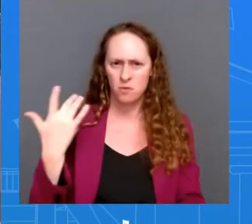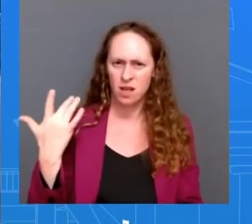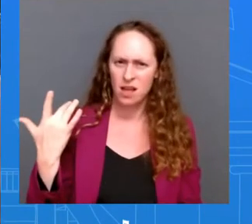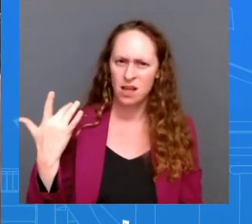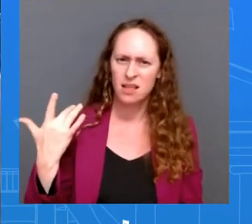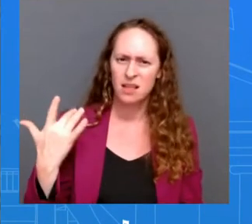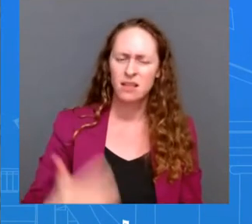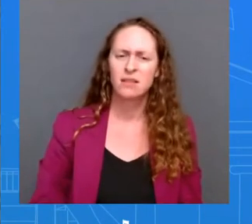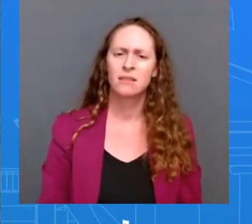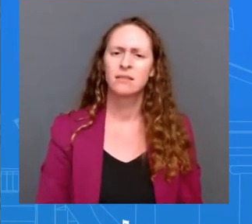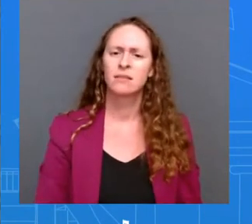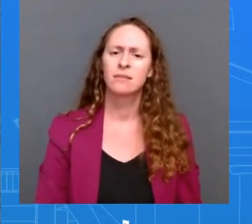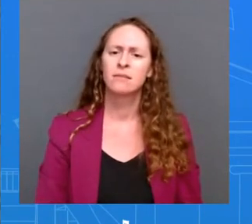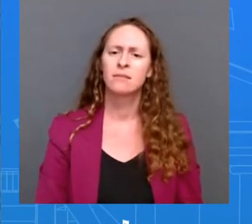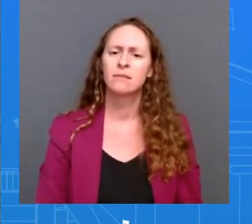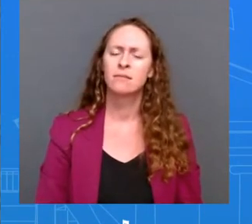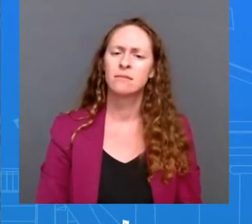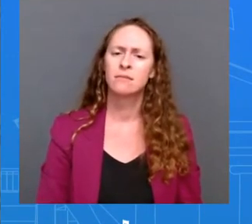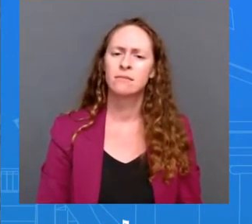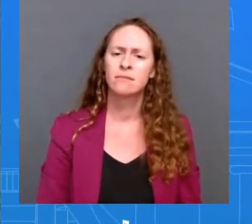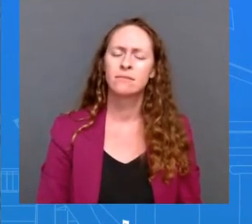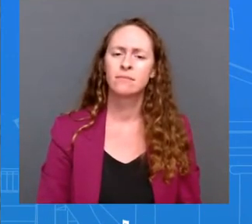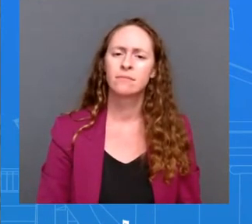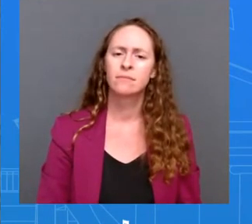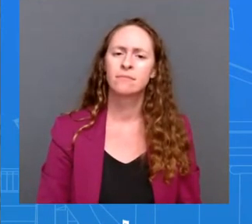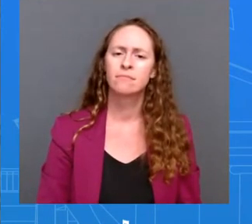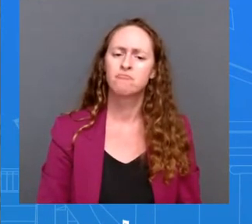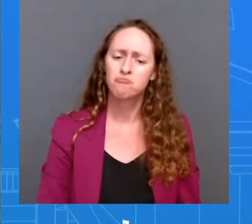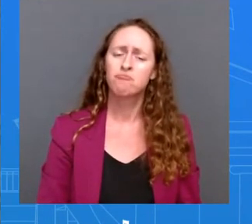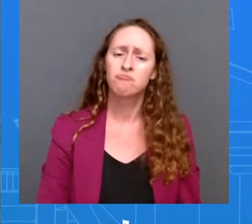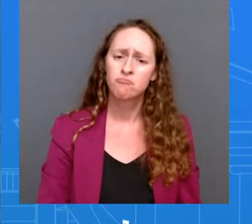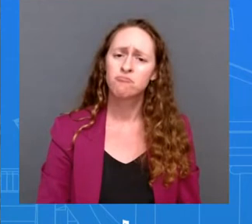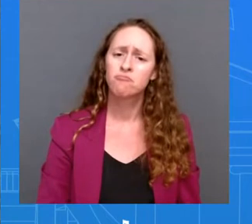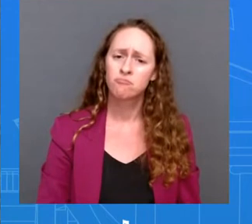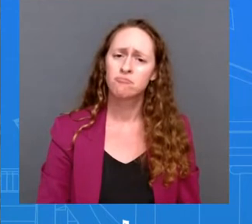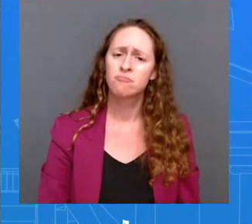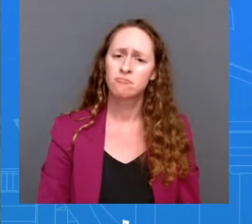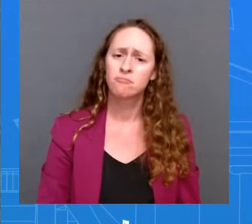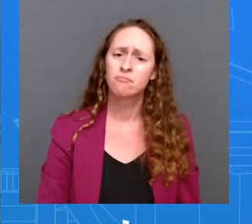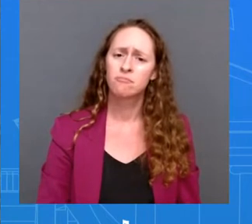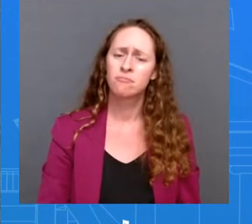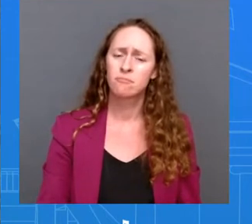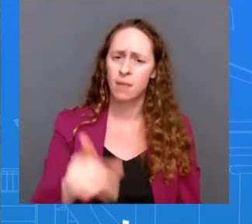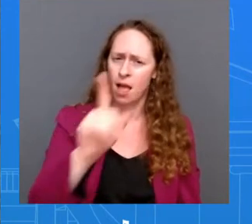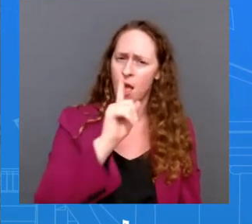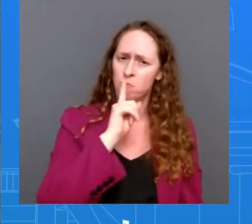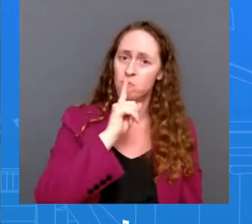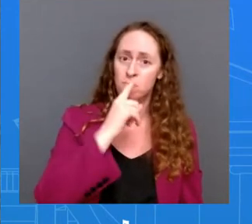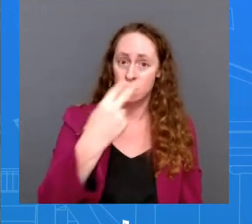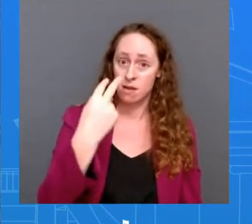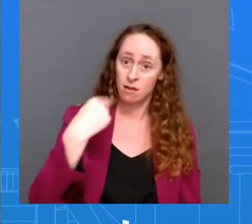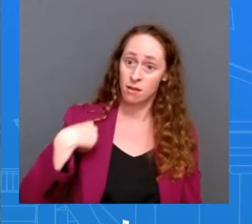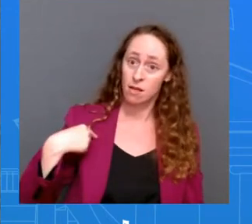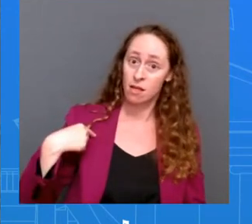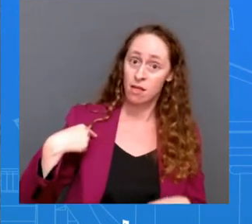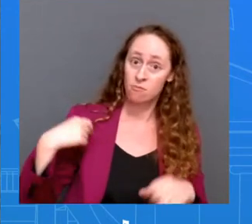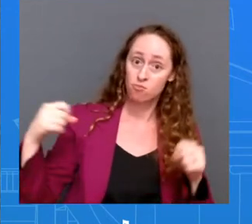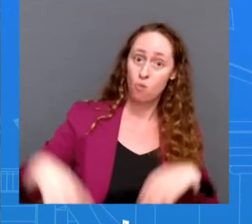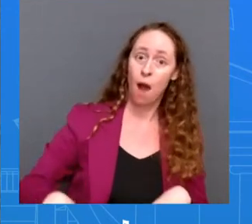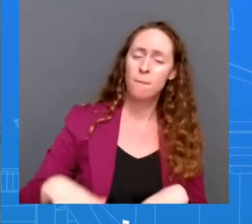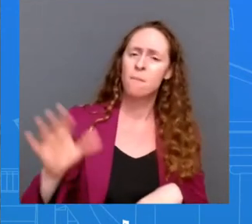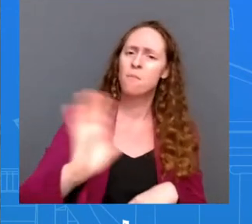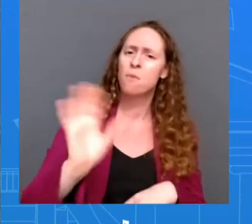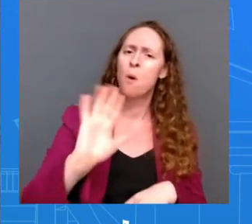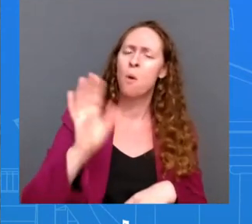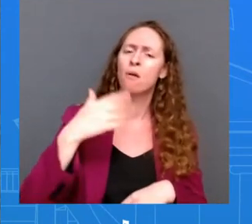now? Yeah. First of all, it's not canceled. It's only been postponed, and it's been postponed for a short period of